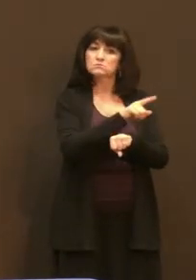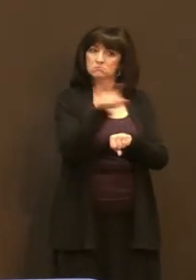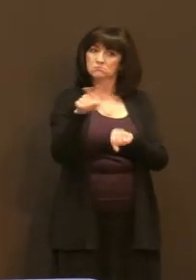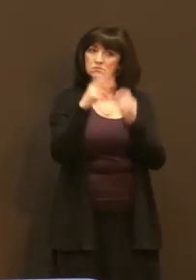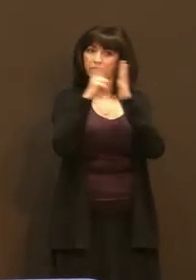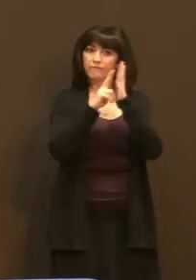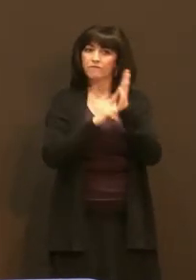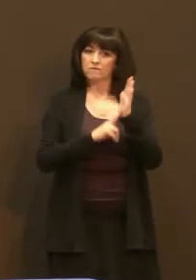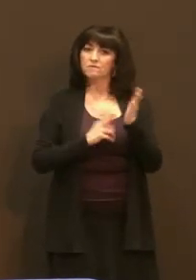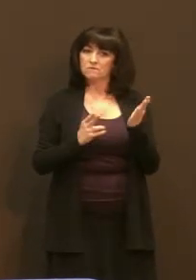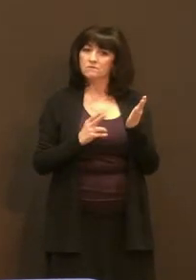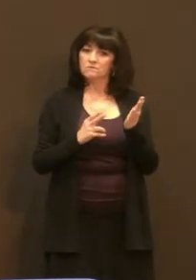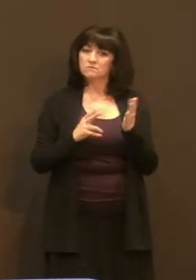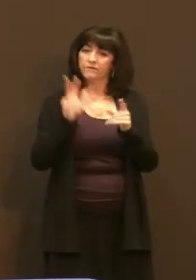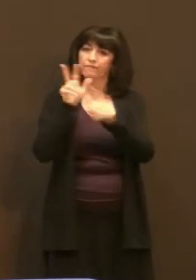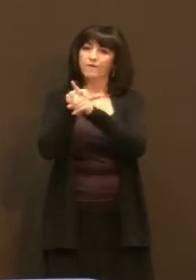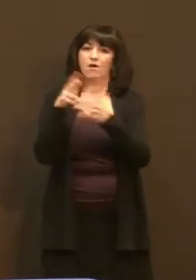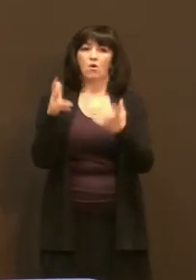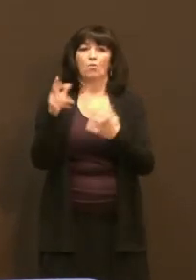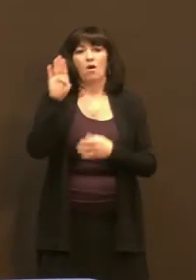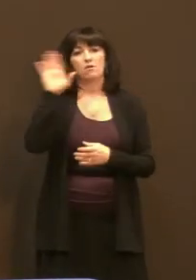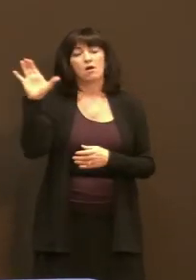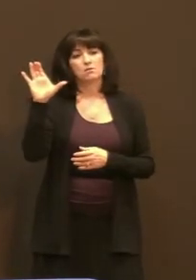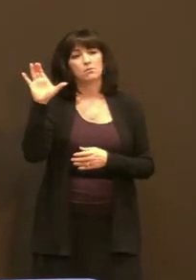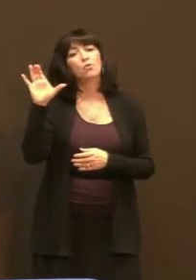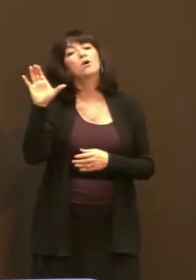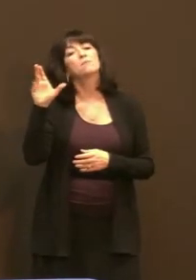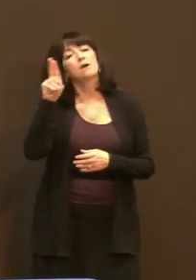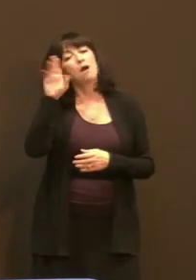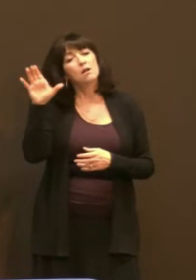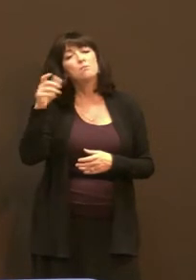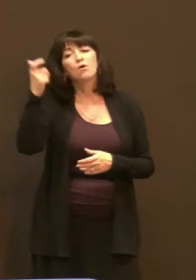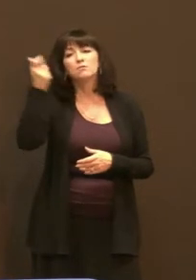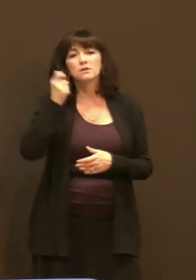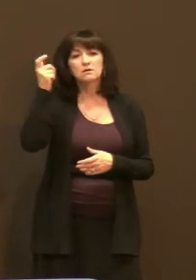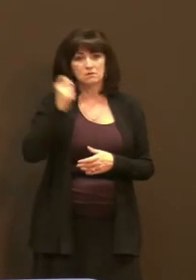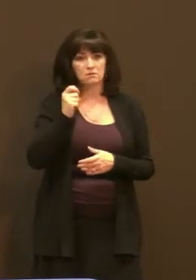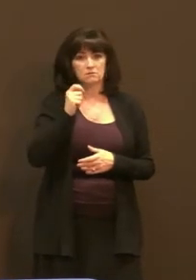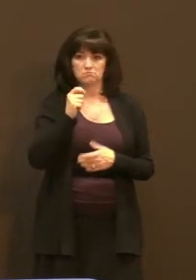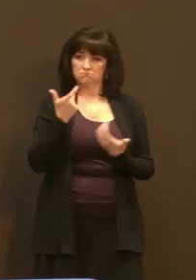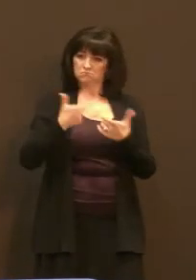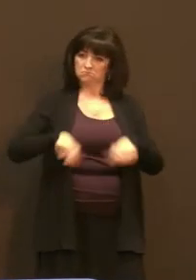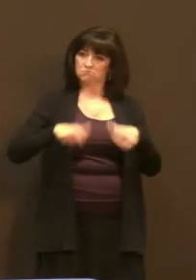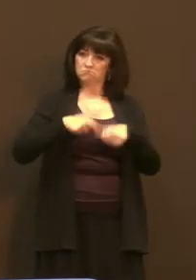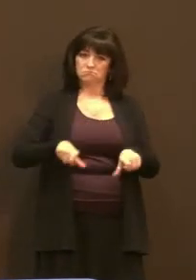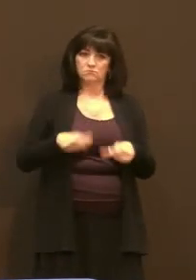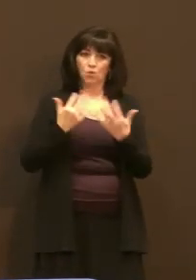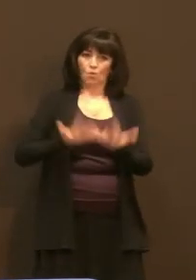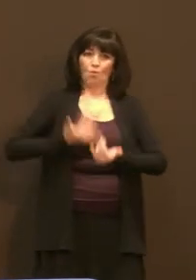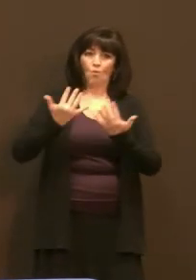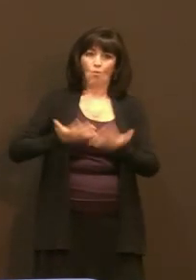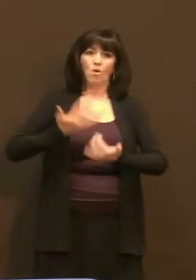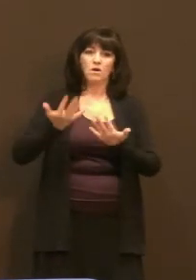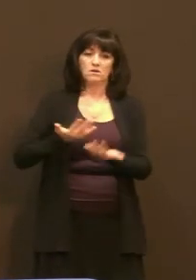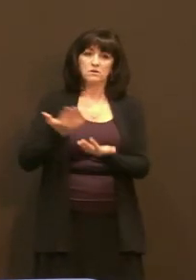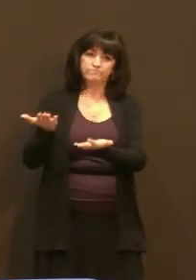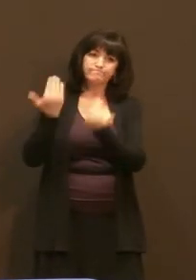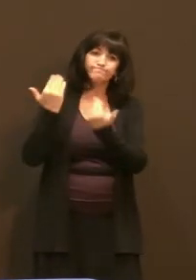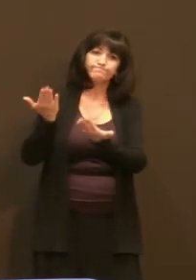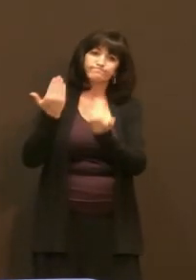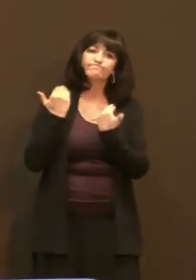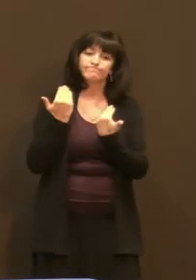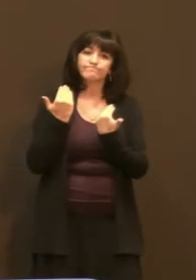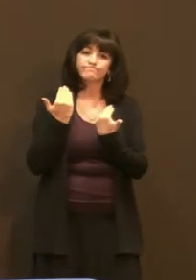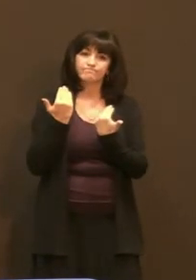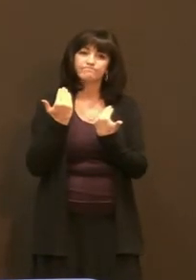unemployment, and lots of questions that they have for their employers that Secretary Cade was able to answer